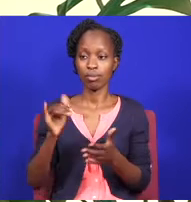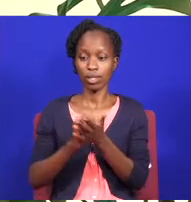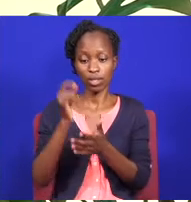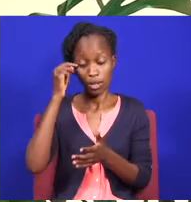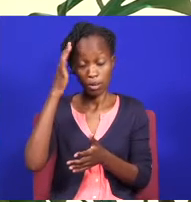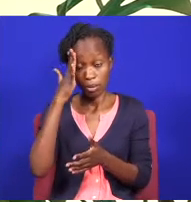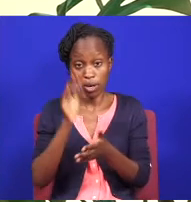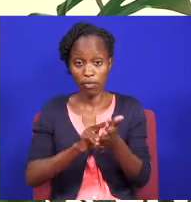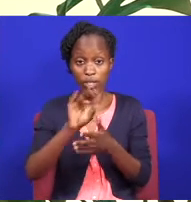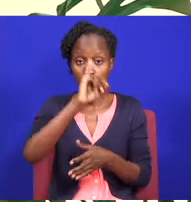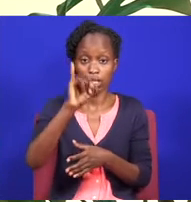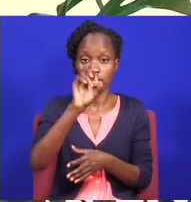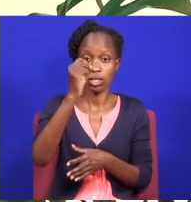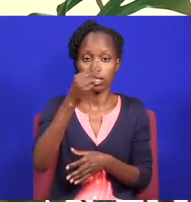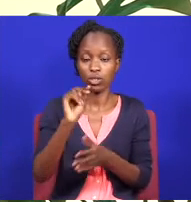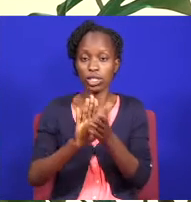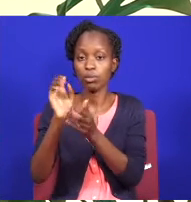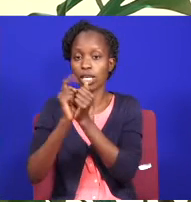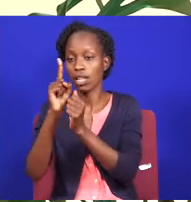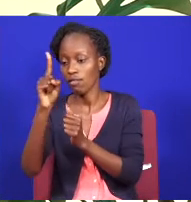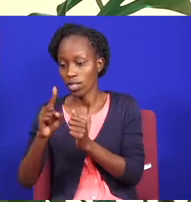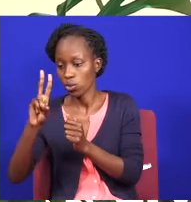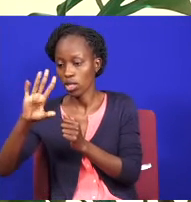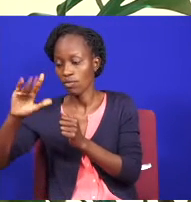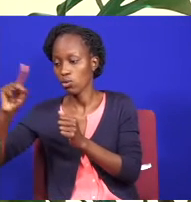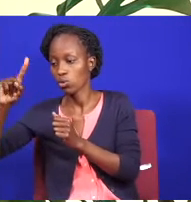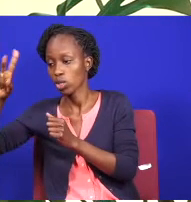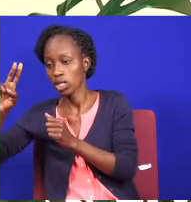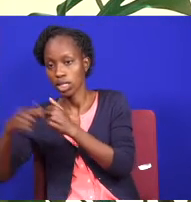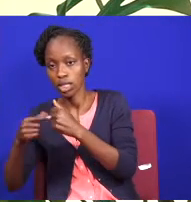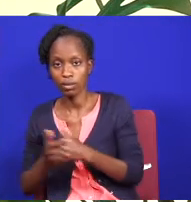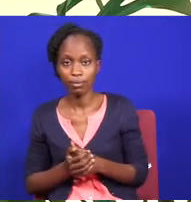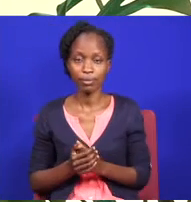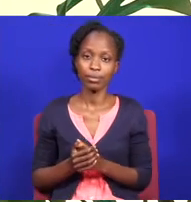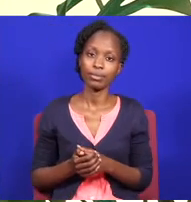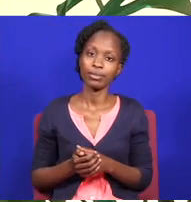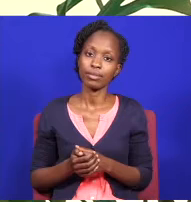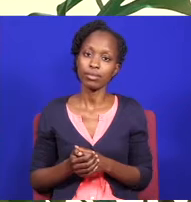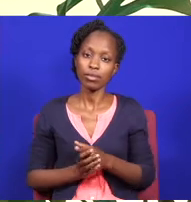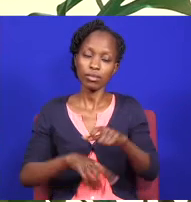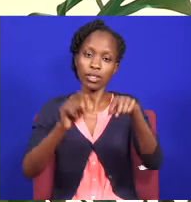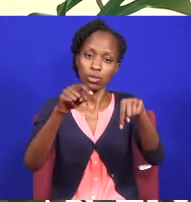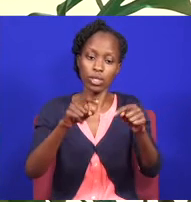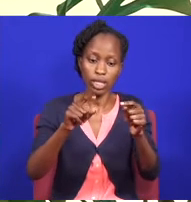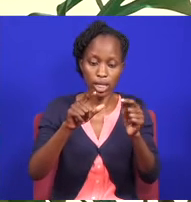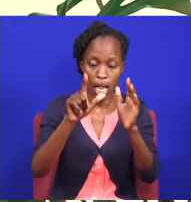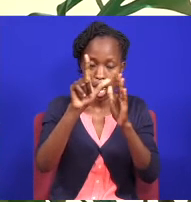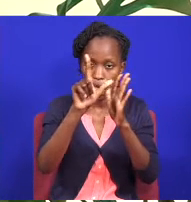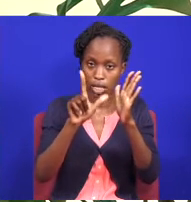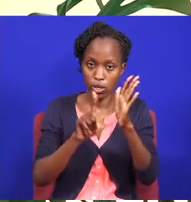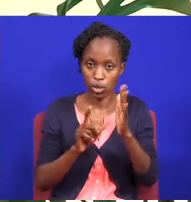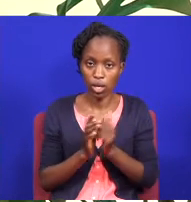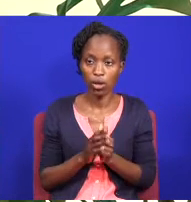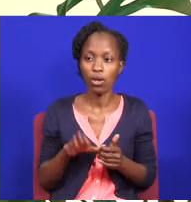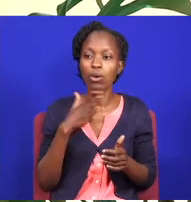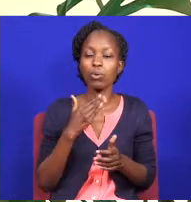chapter 11, verse 25 and 26. Now, today's lesson, I'm going to